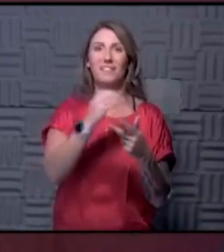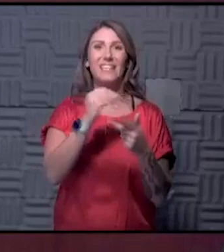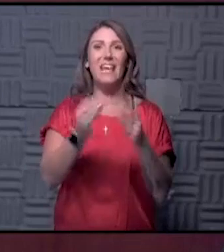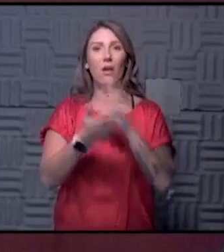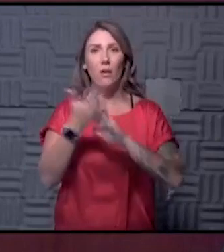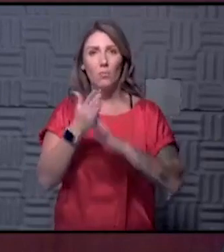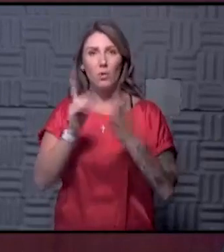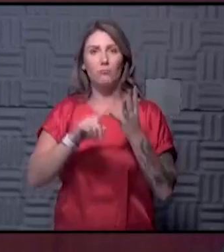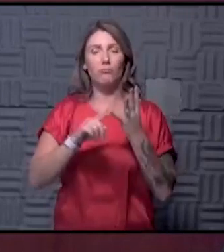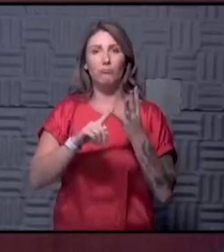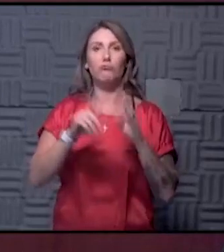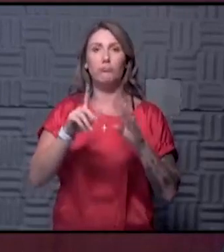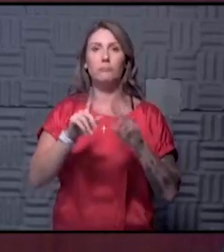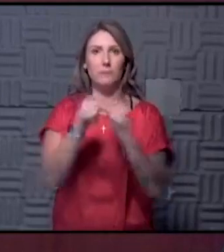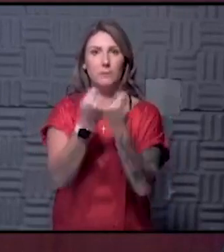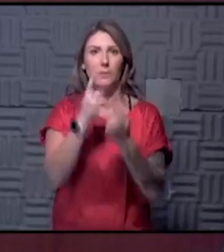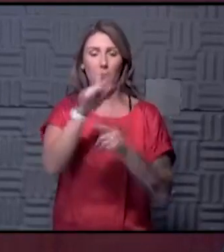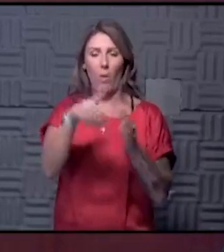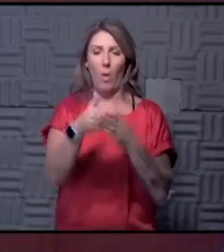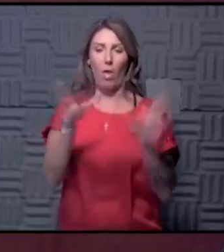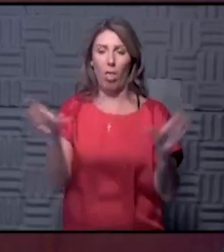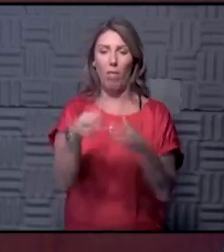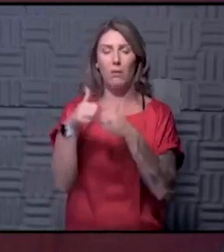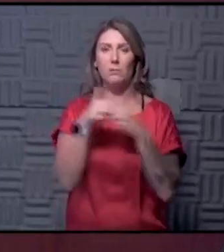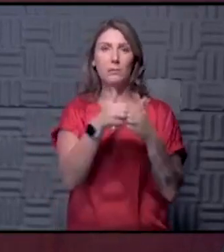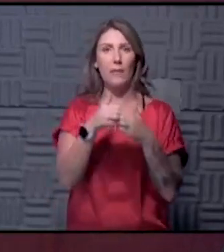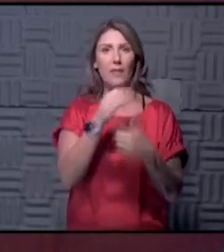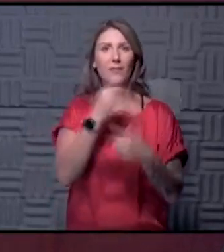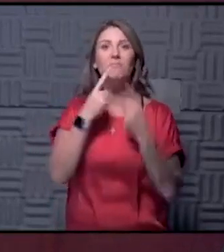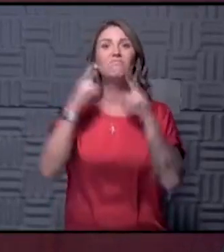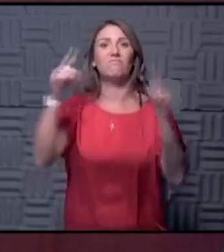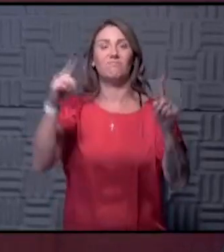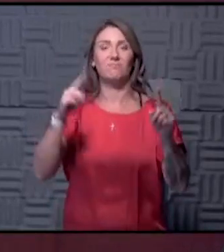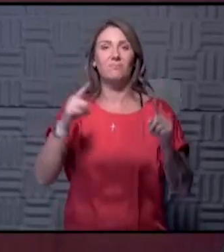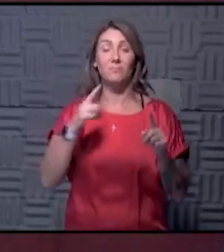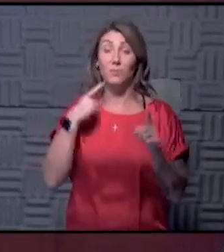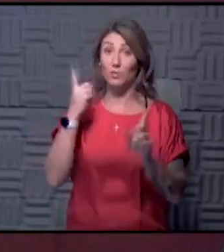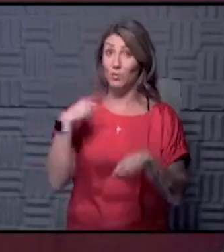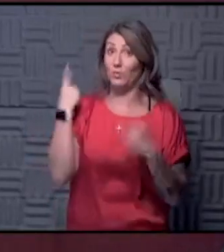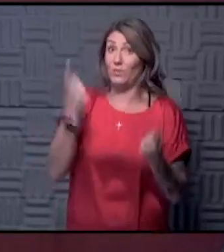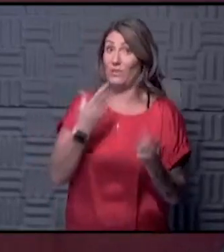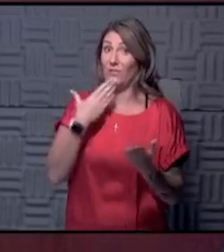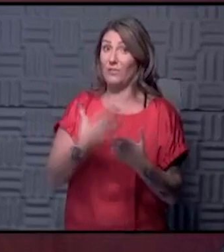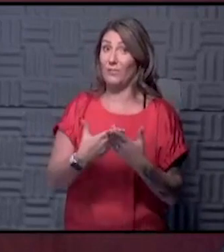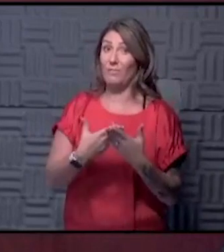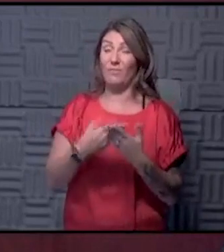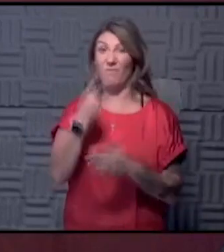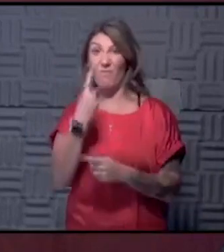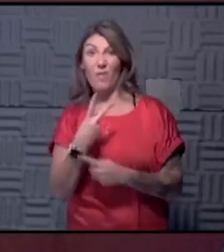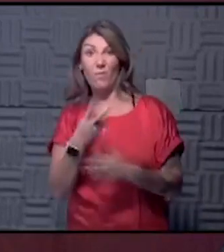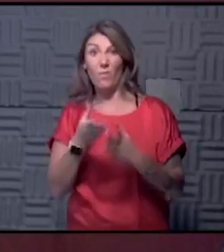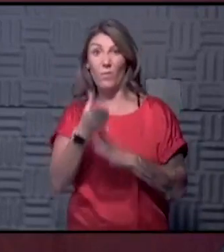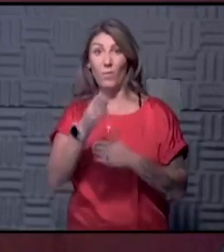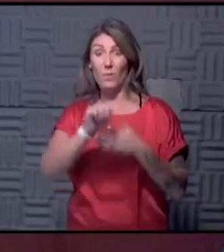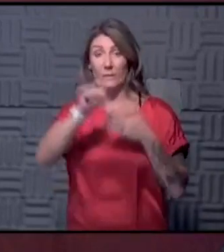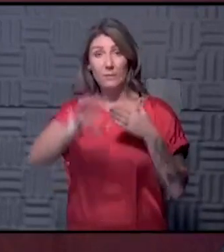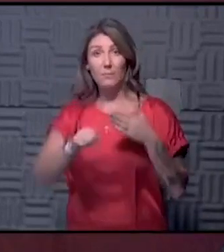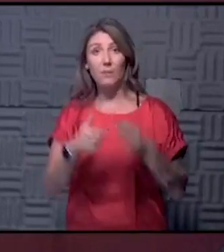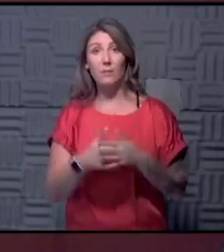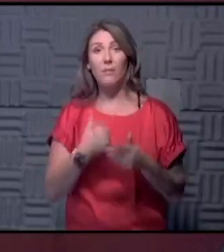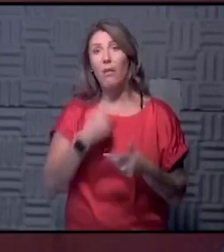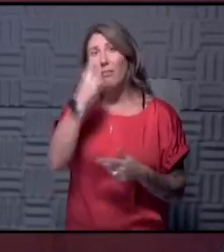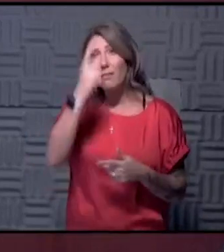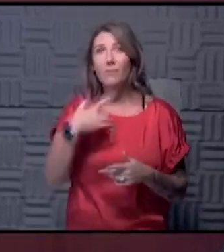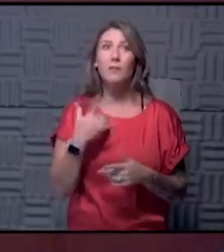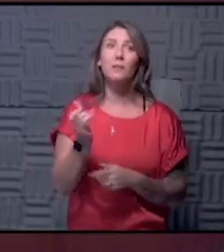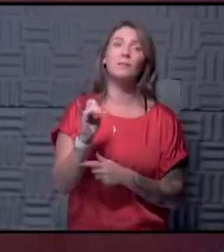team to really pull all this stuff off, and so far so good, halfway through the semester, and I think